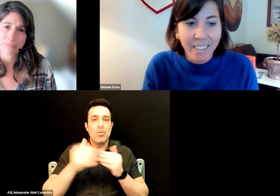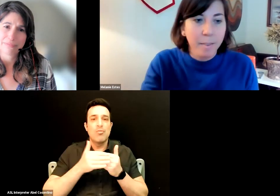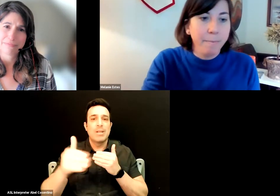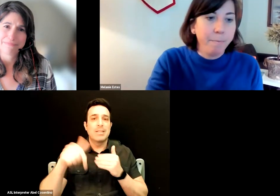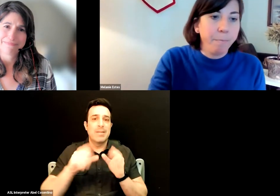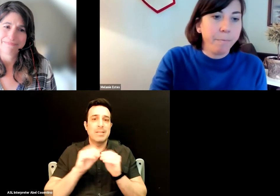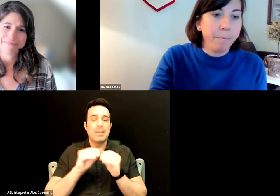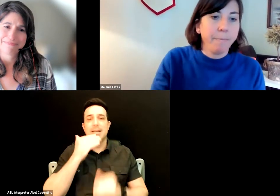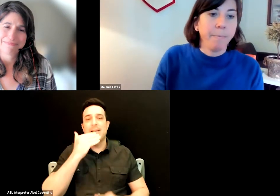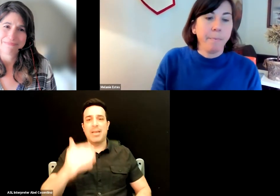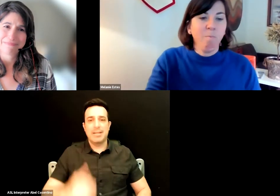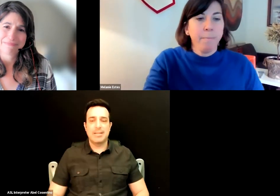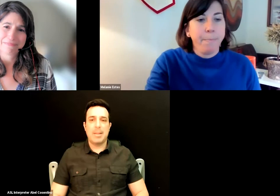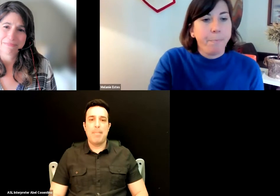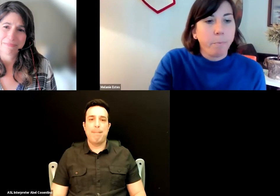meeting. Thanks.